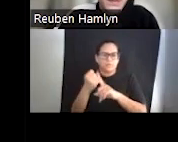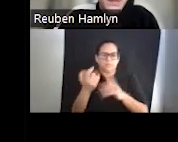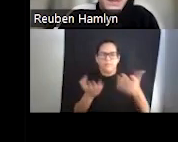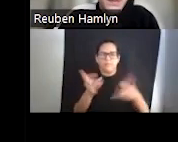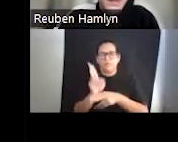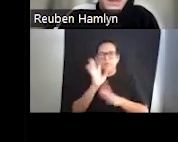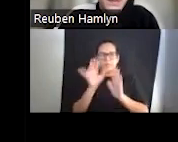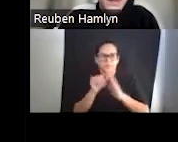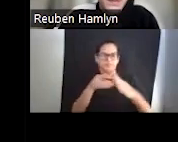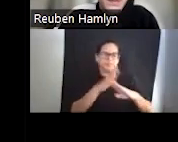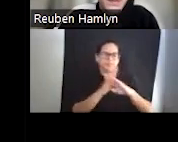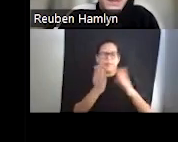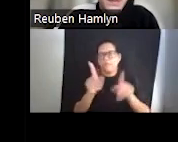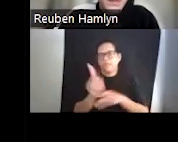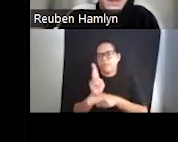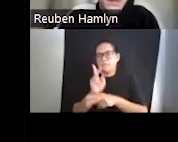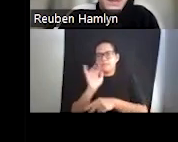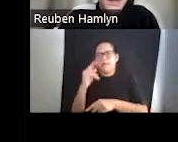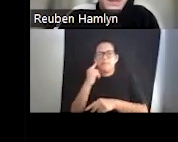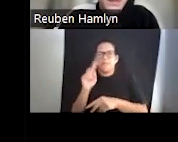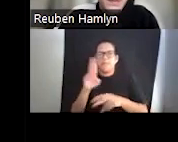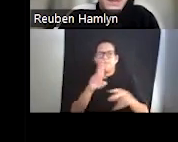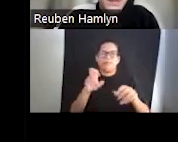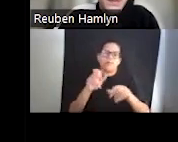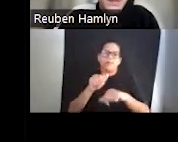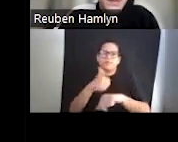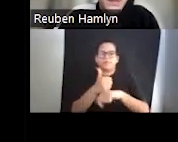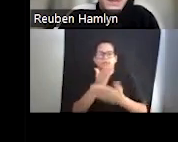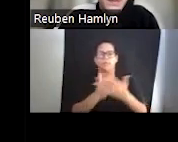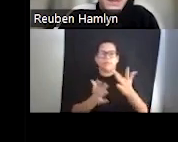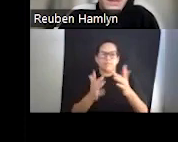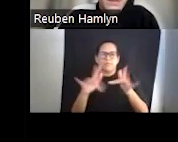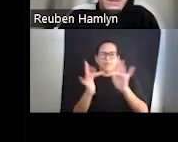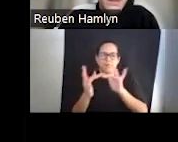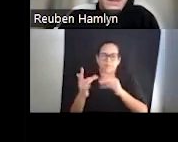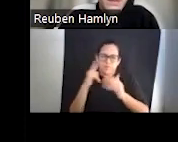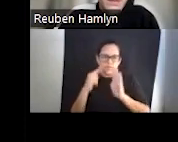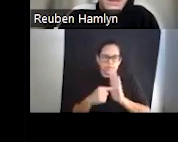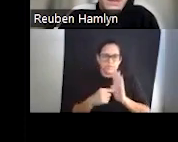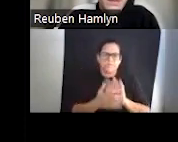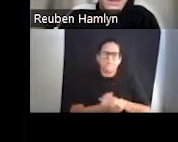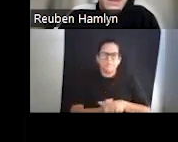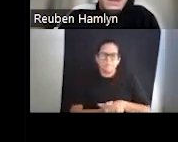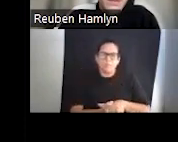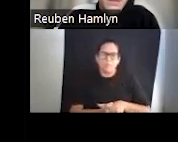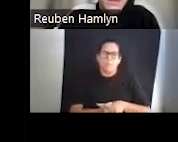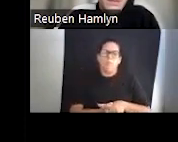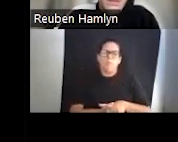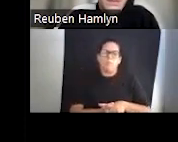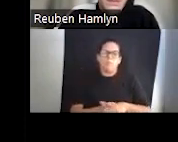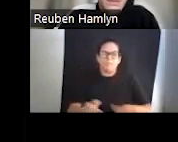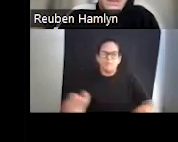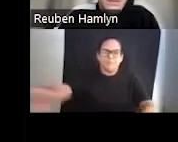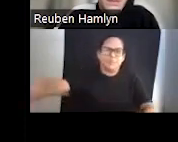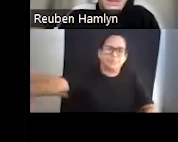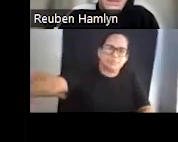using identity protection, you may also want to reconstruct some of the sites, for instance. So just doing